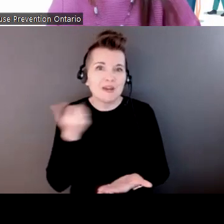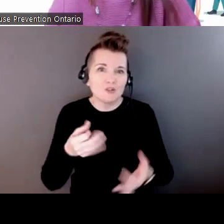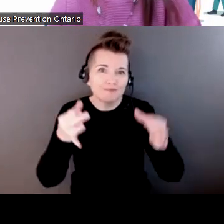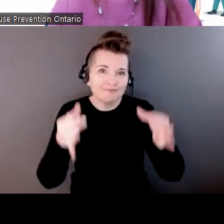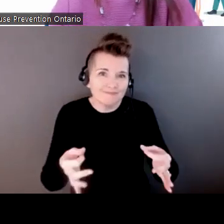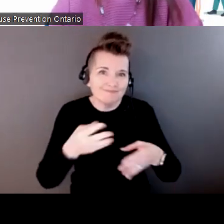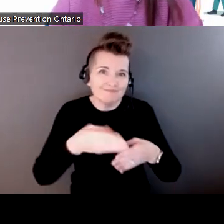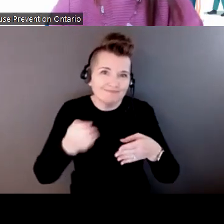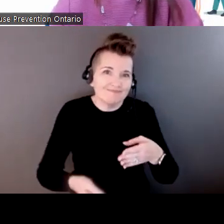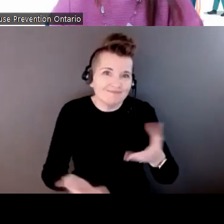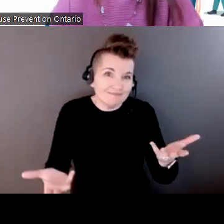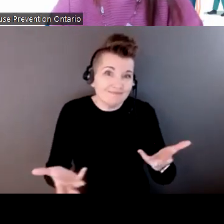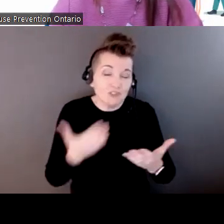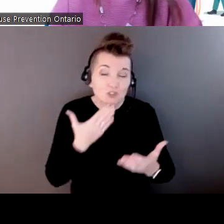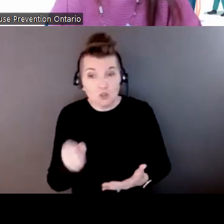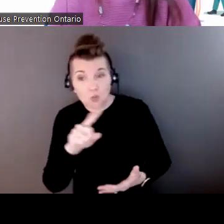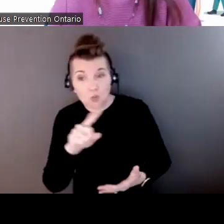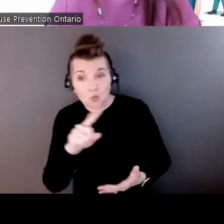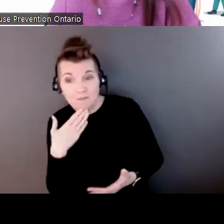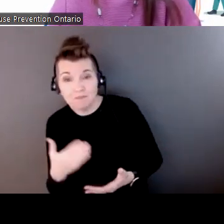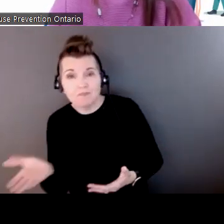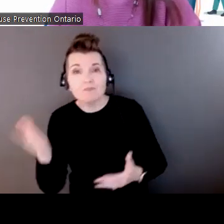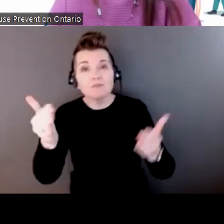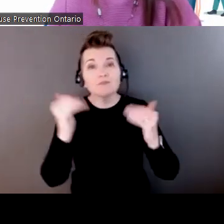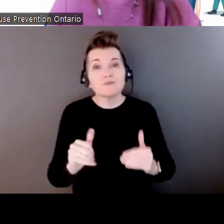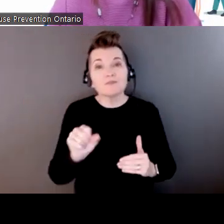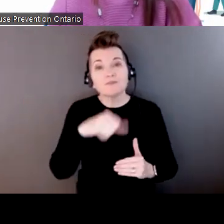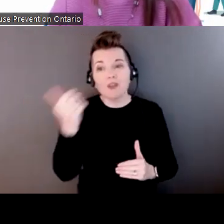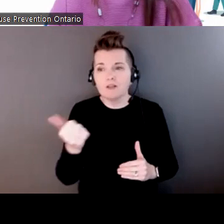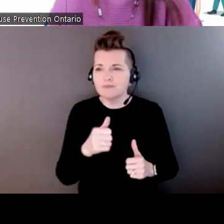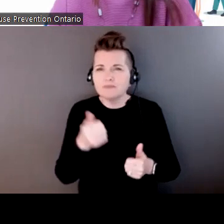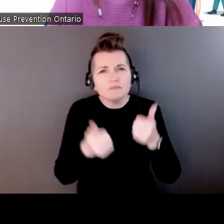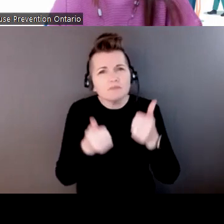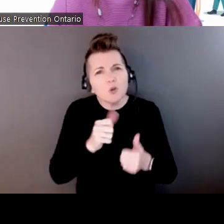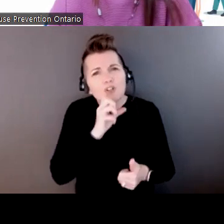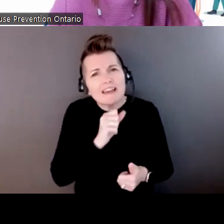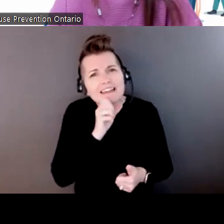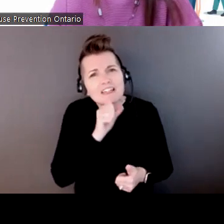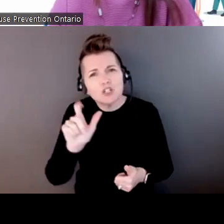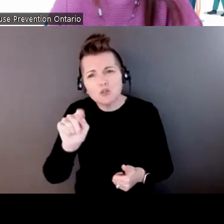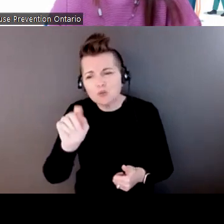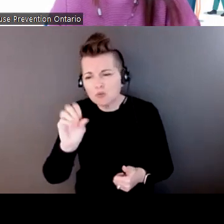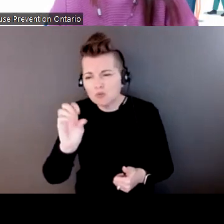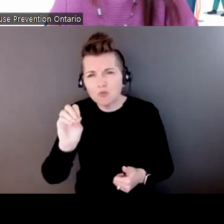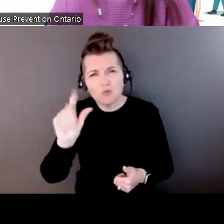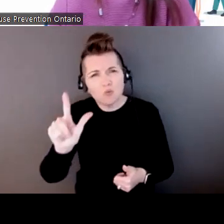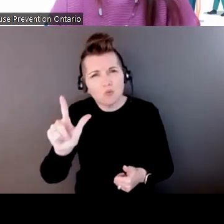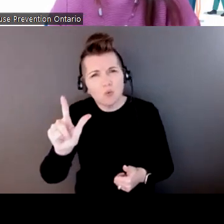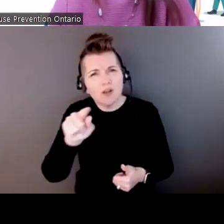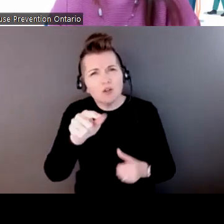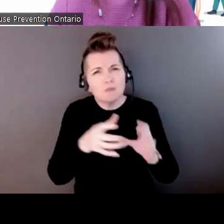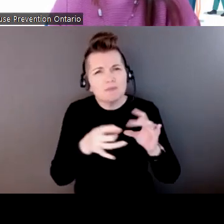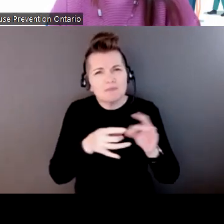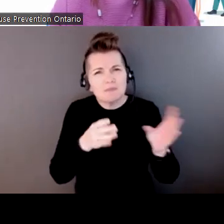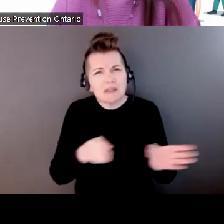a good question. Somebody's just saying, which aging tool are you is there an aging planning tool that